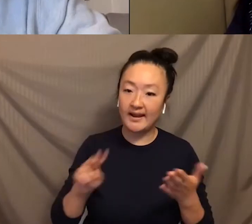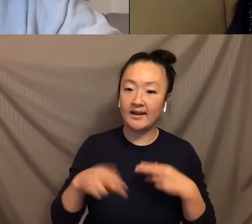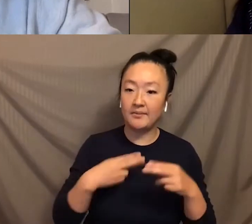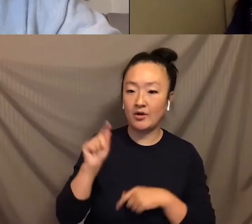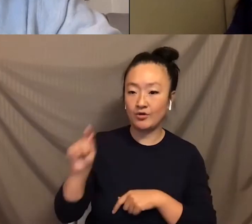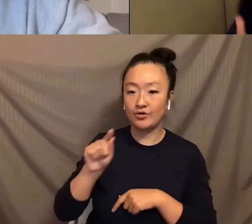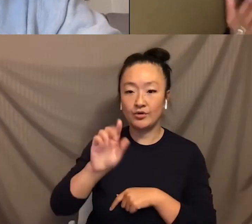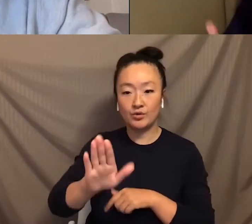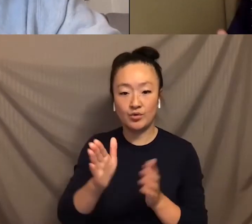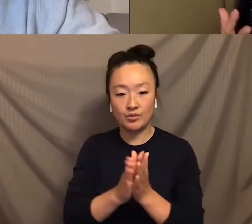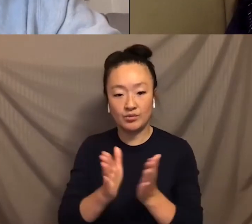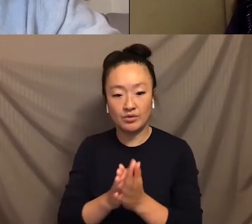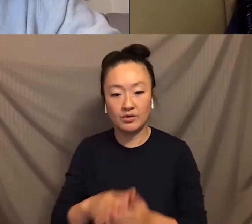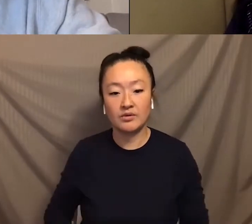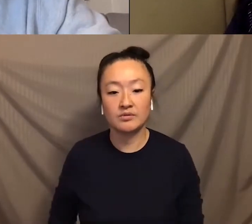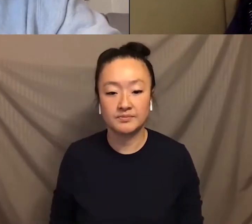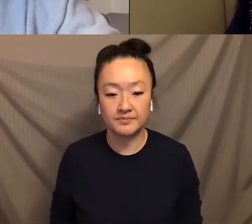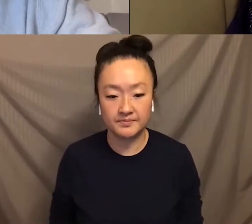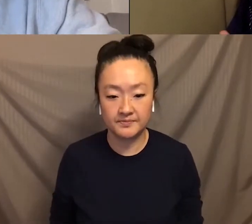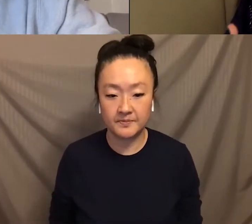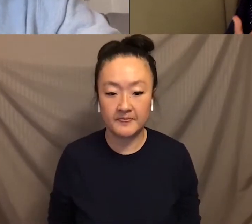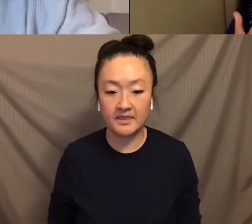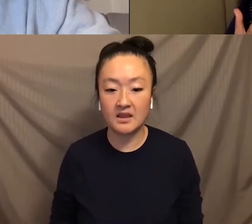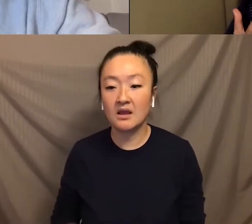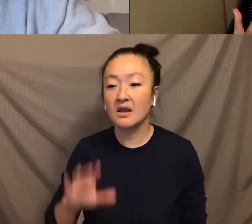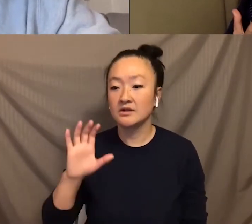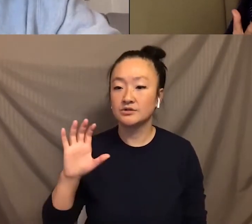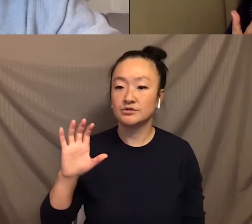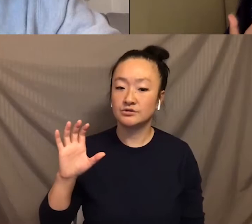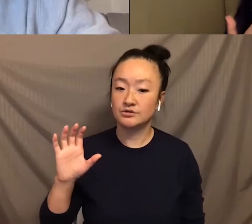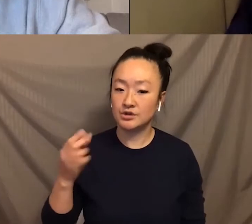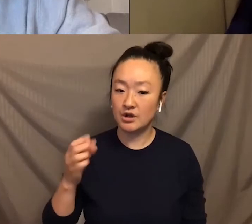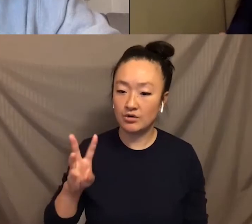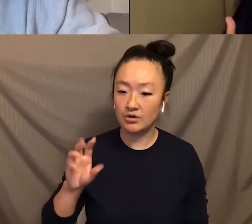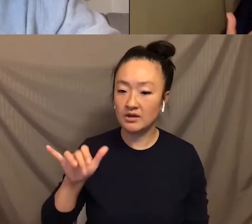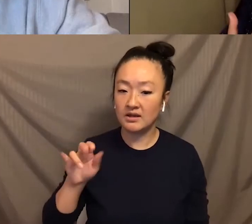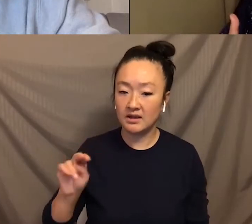that's Chow Yang Bu. And